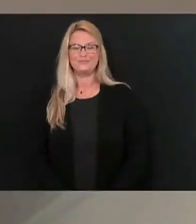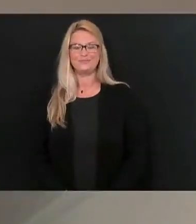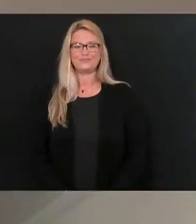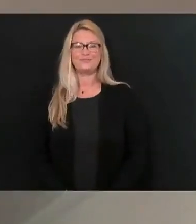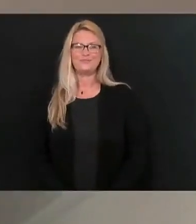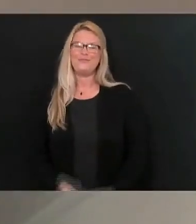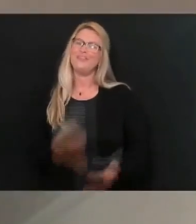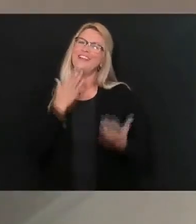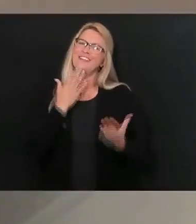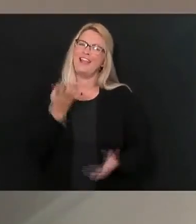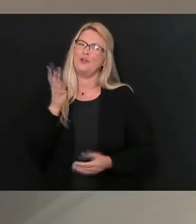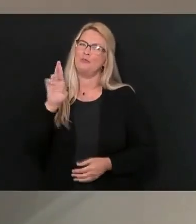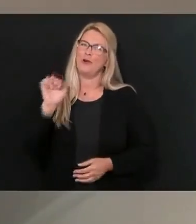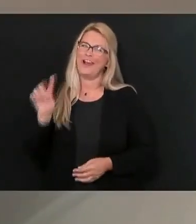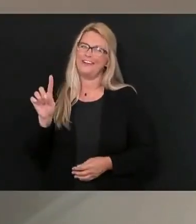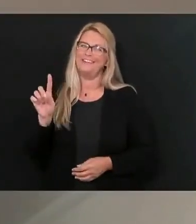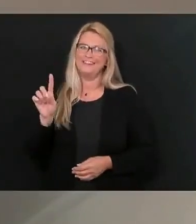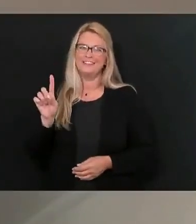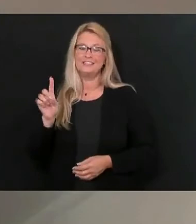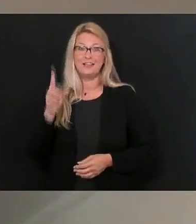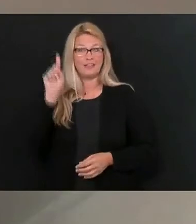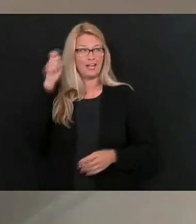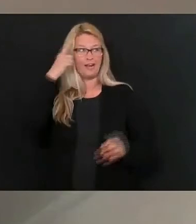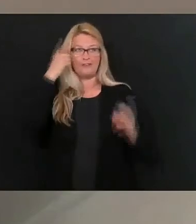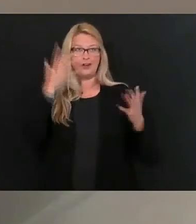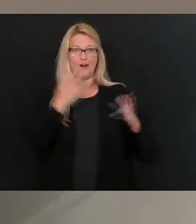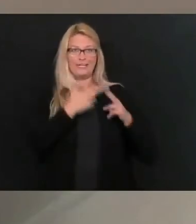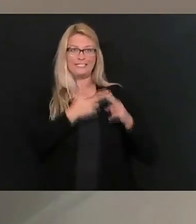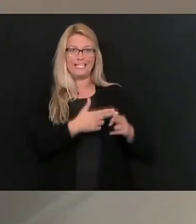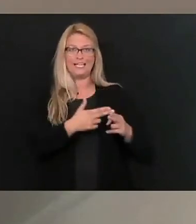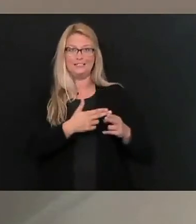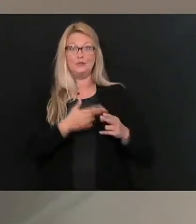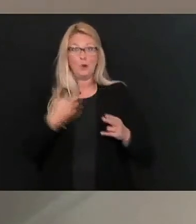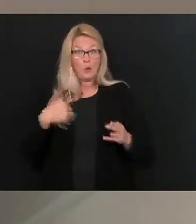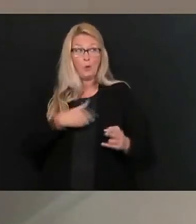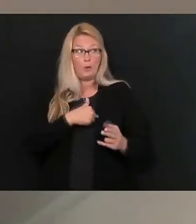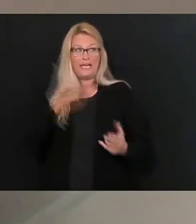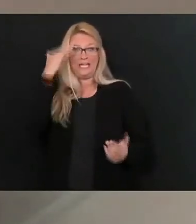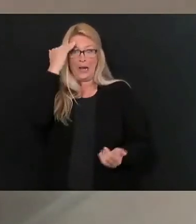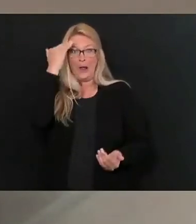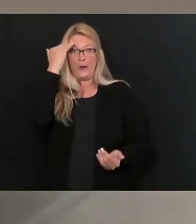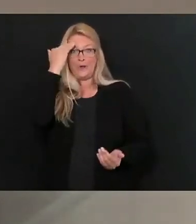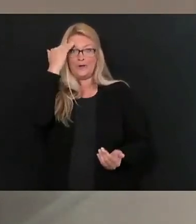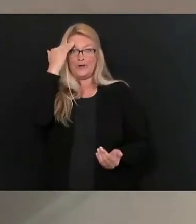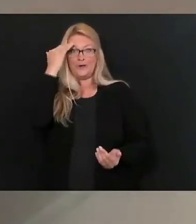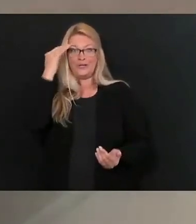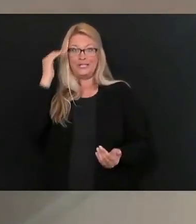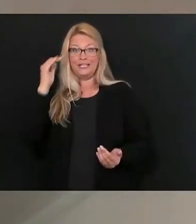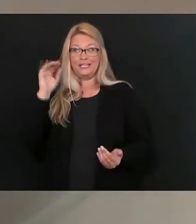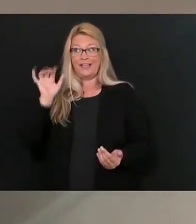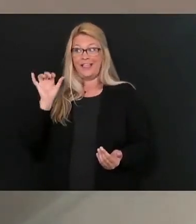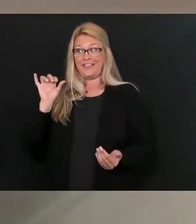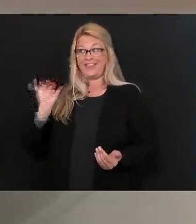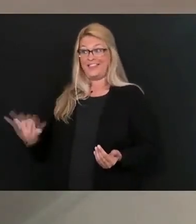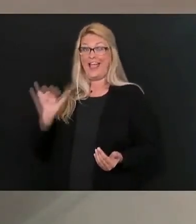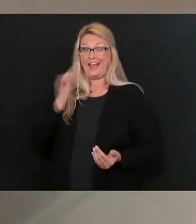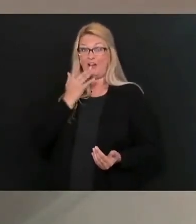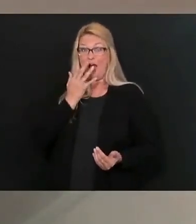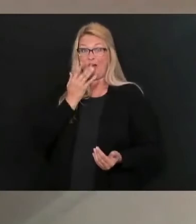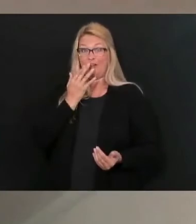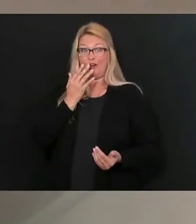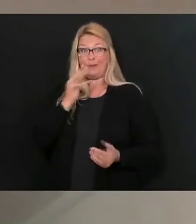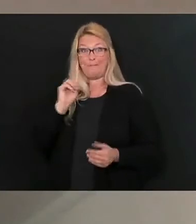I think that as the governor said, we certainly know that based on that color